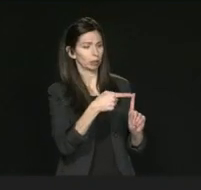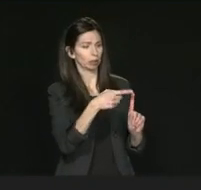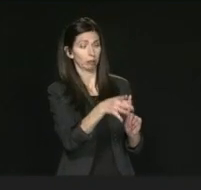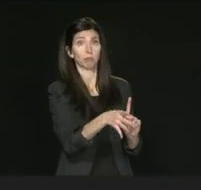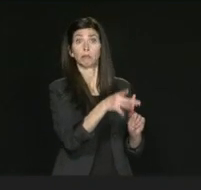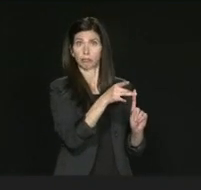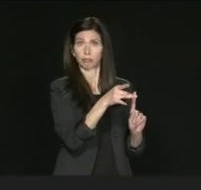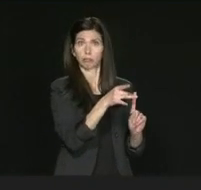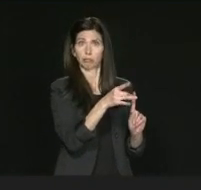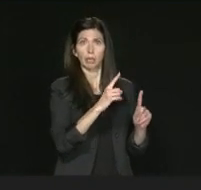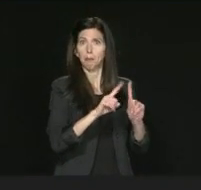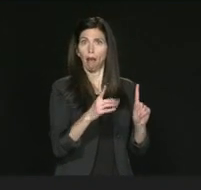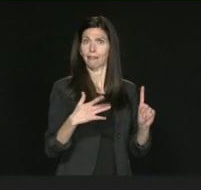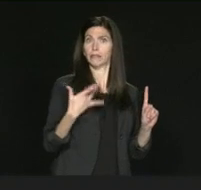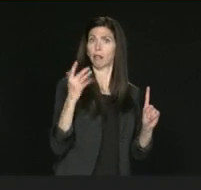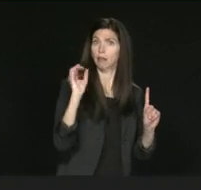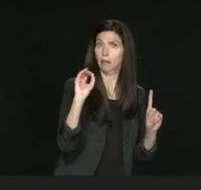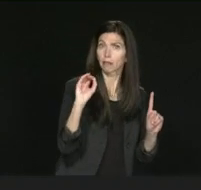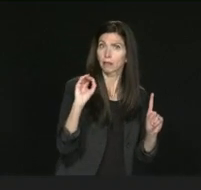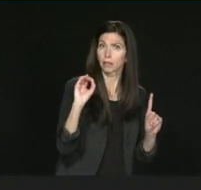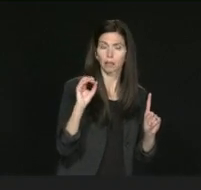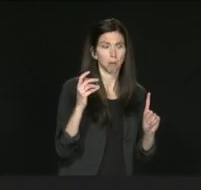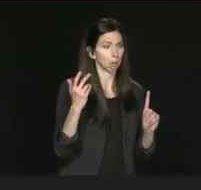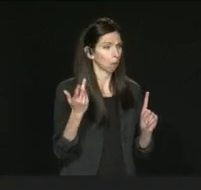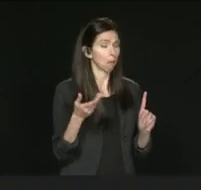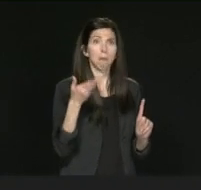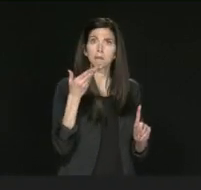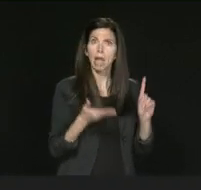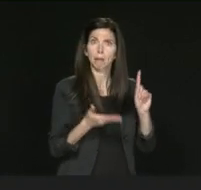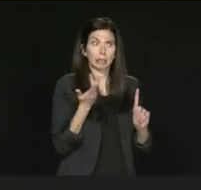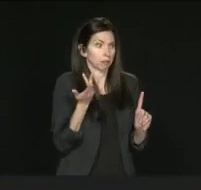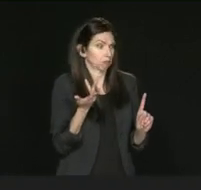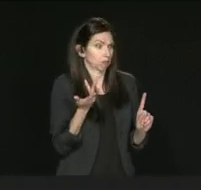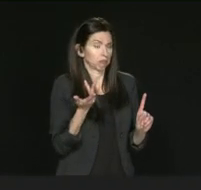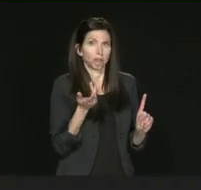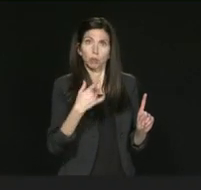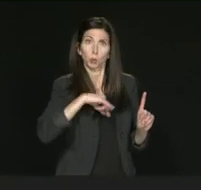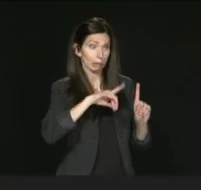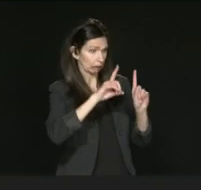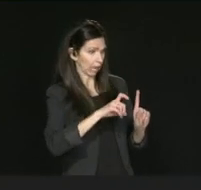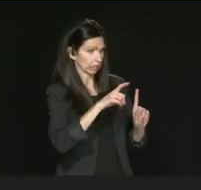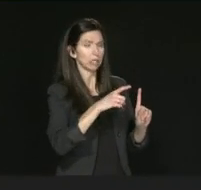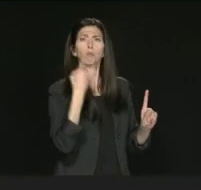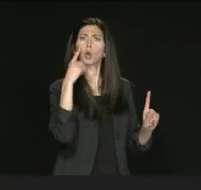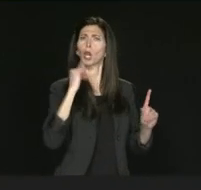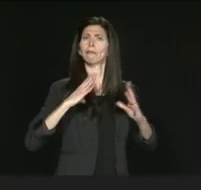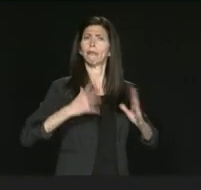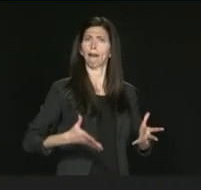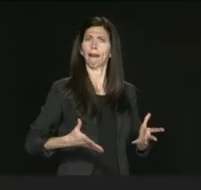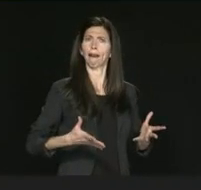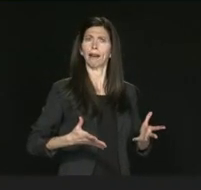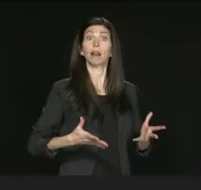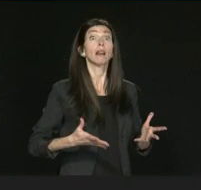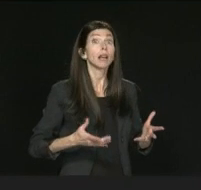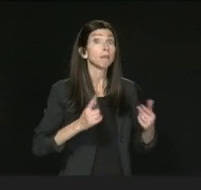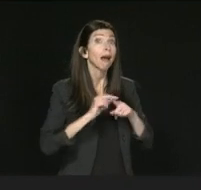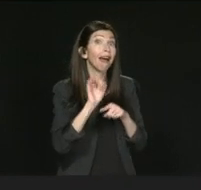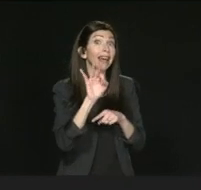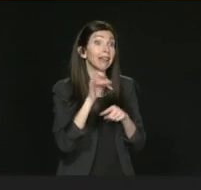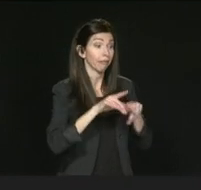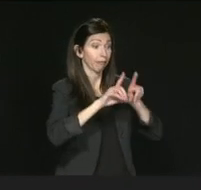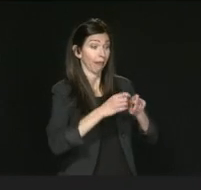obtain negative results. But 3 or 4 or 5 days later, that same person may have developed